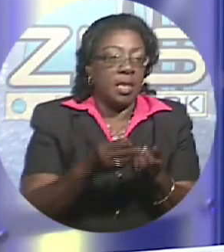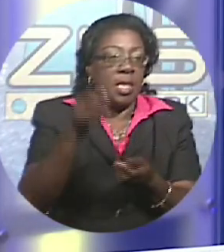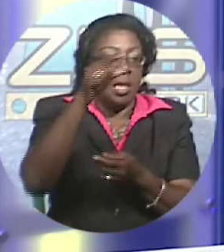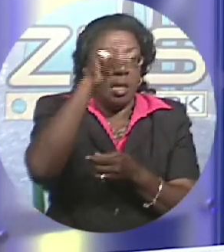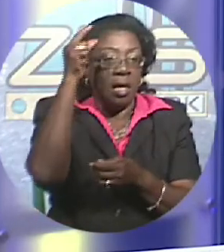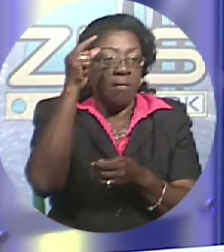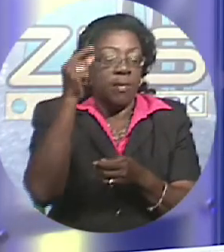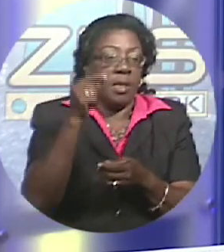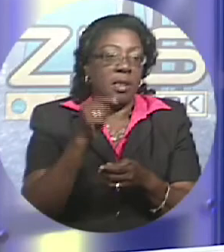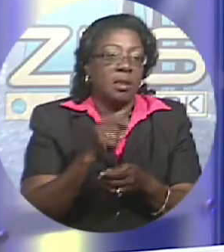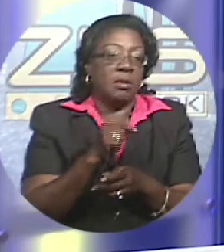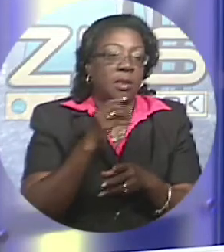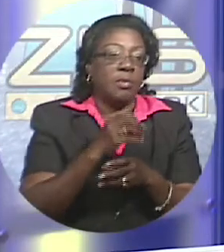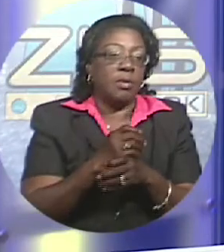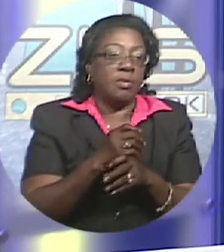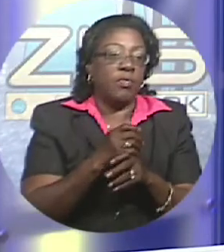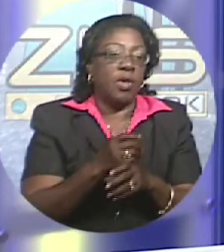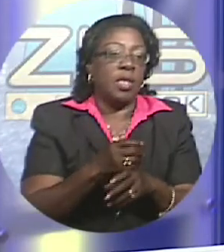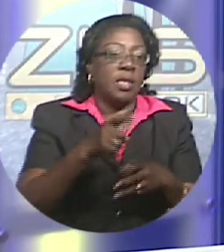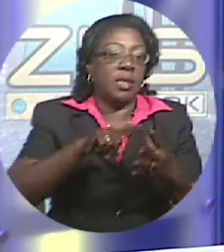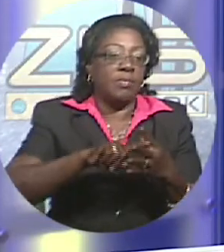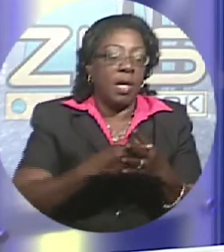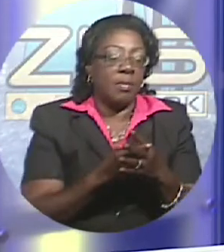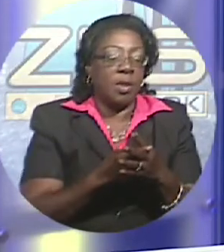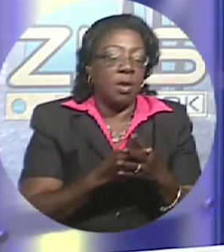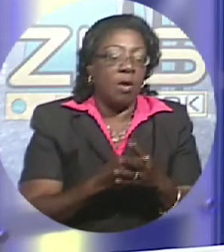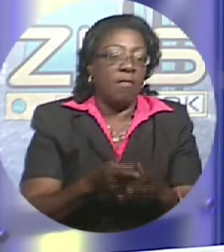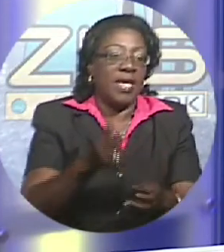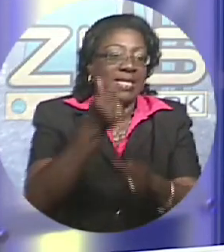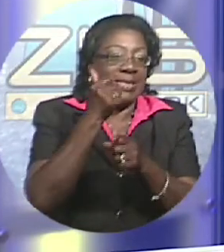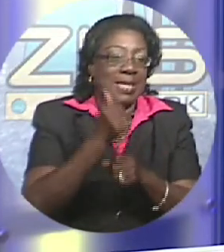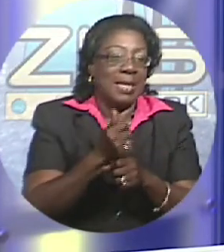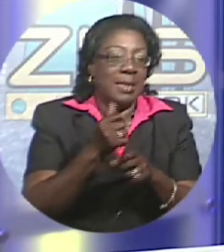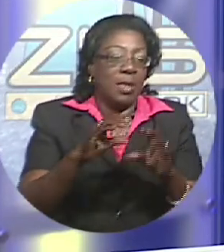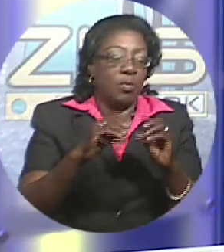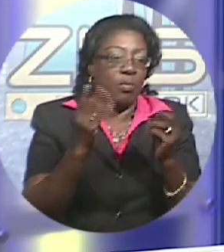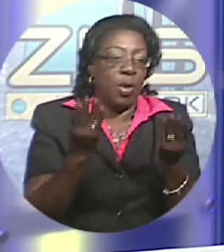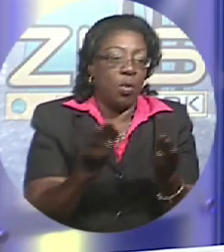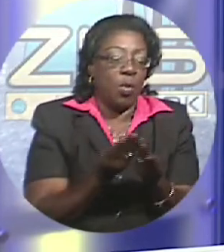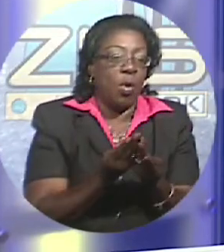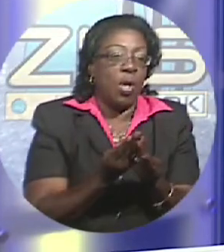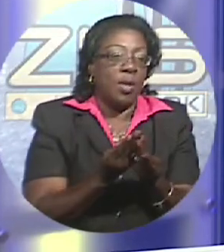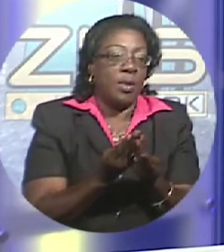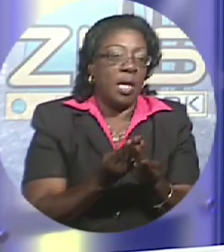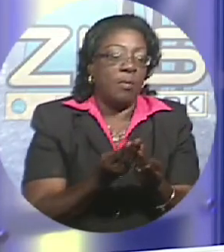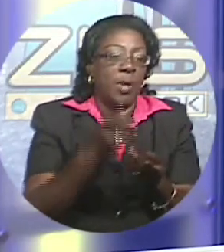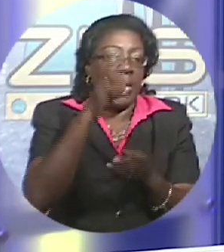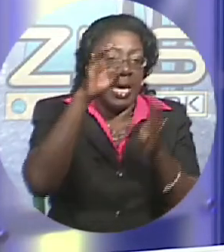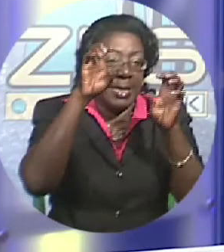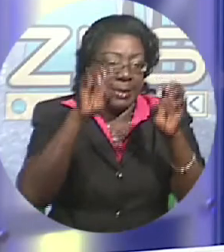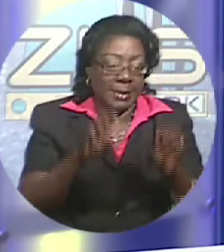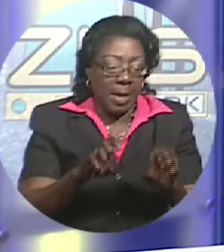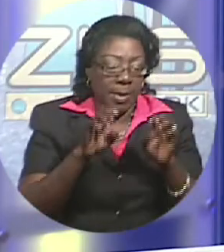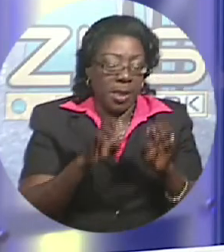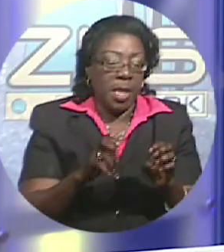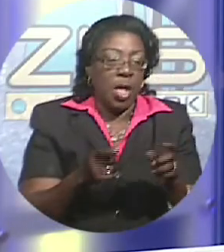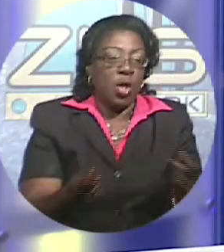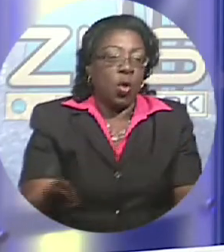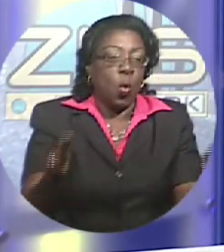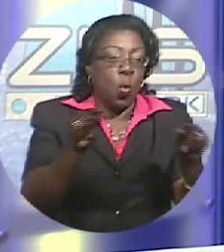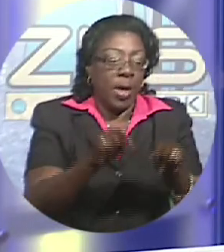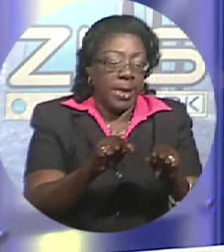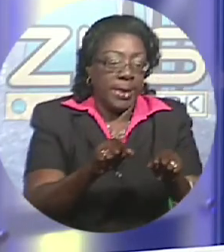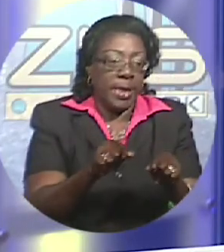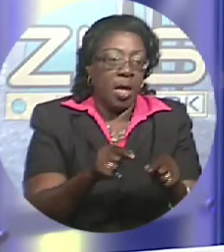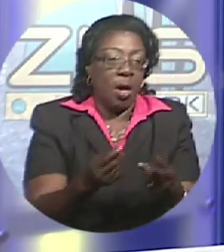will cause for the establishment of a standards bureau, one which will examine the quality of goods being sold in the local market. It's something